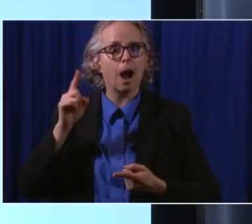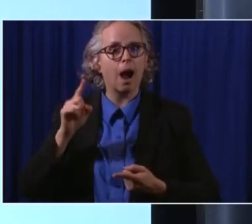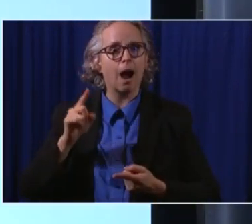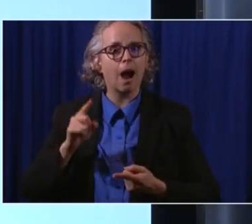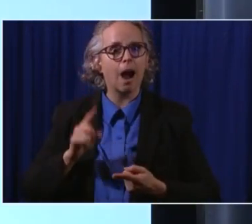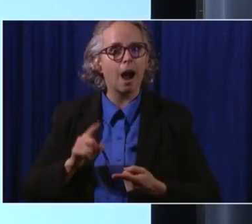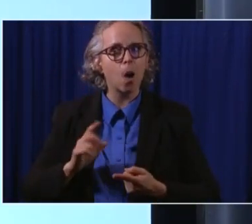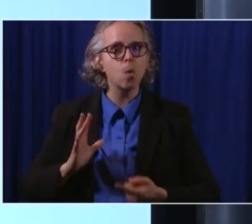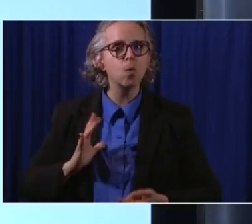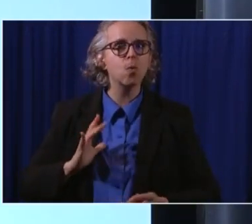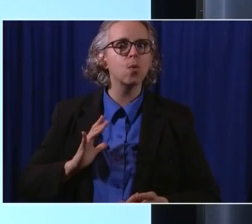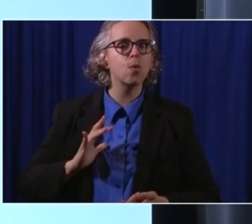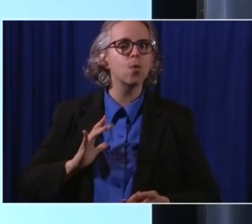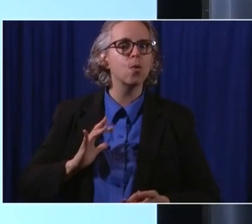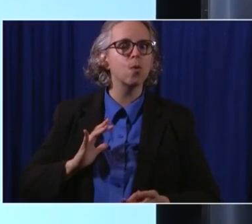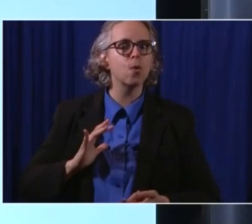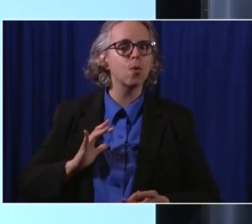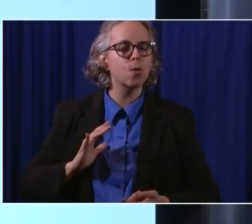news.